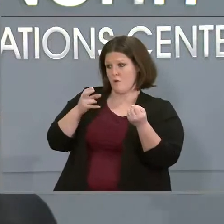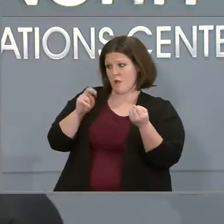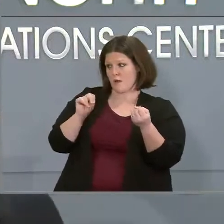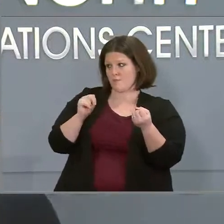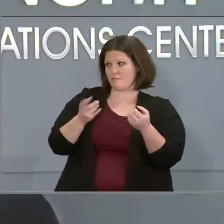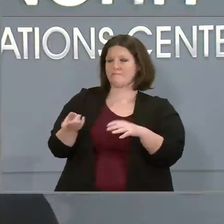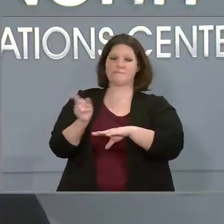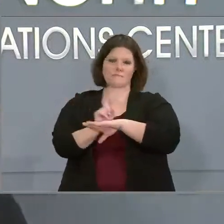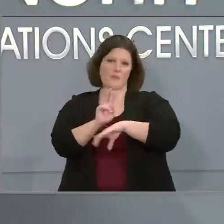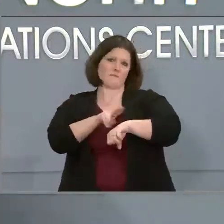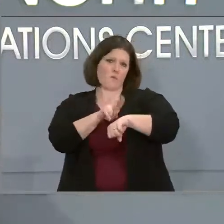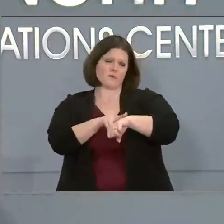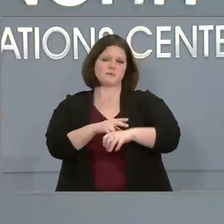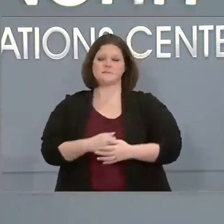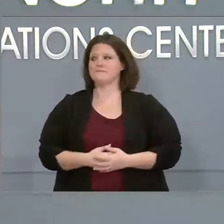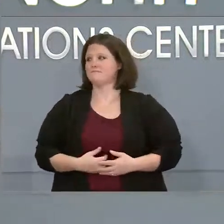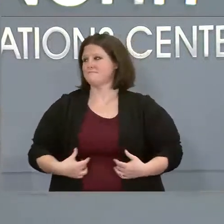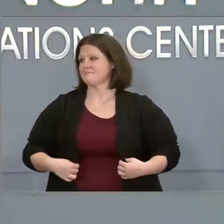she'd like to.